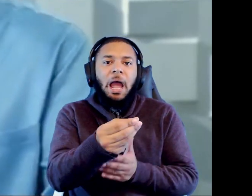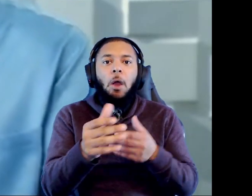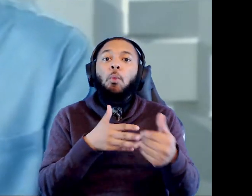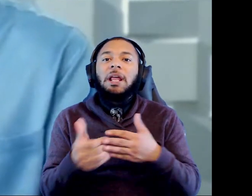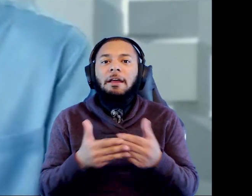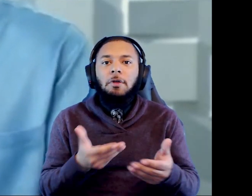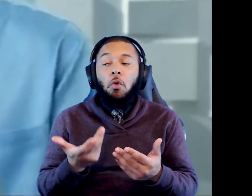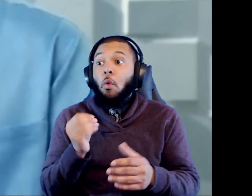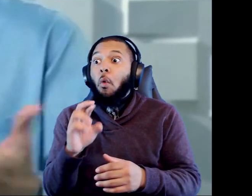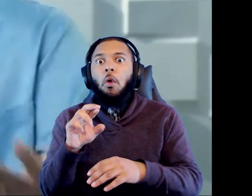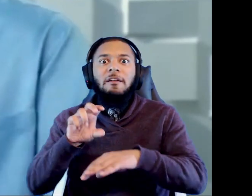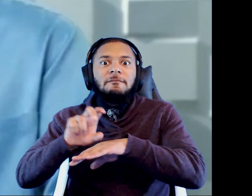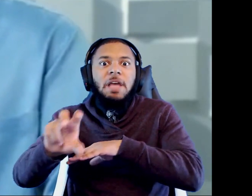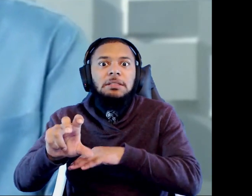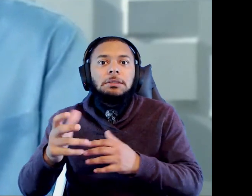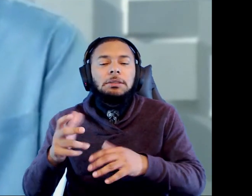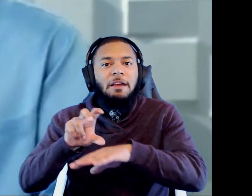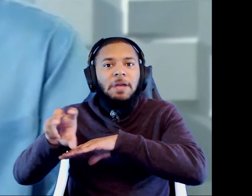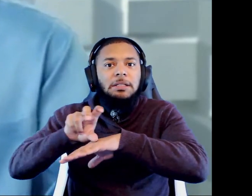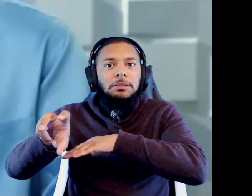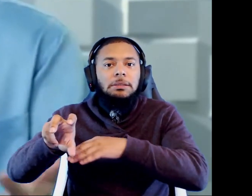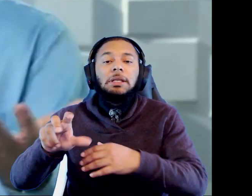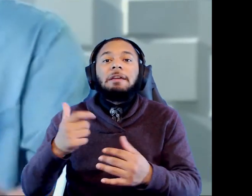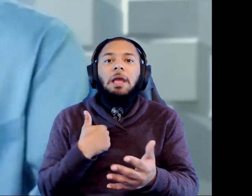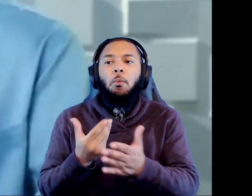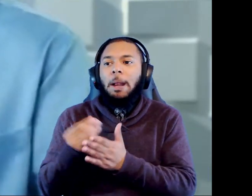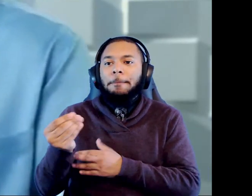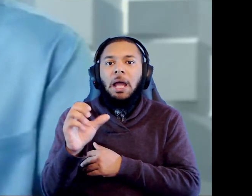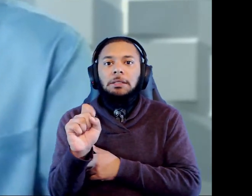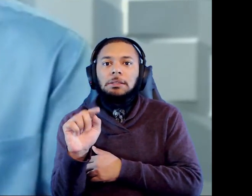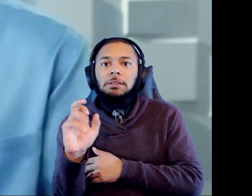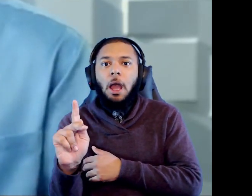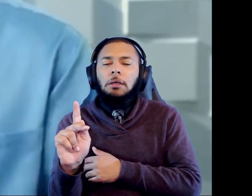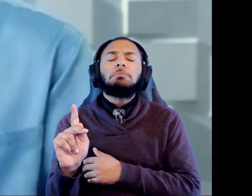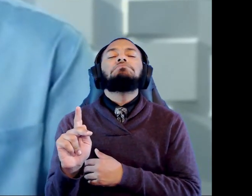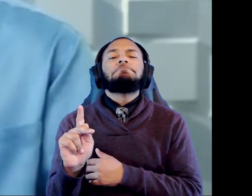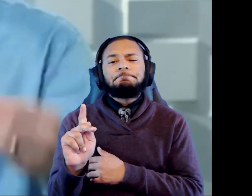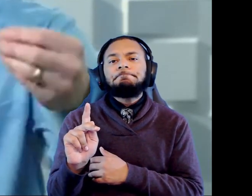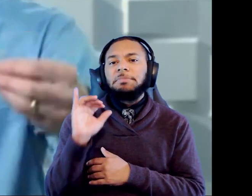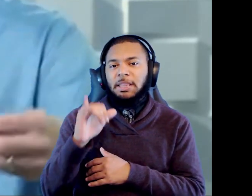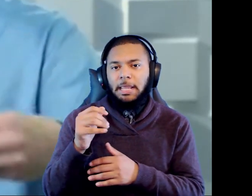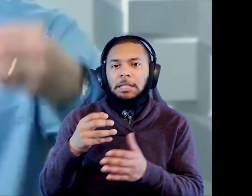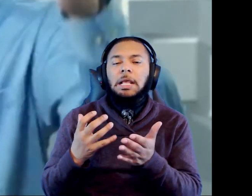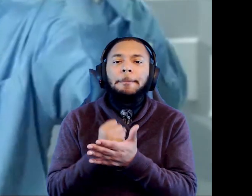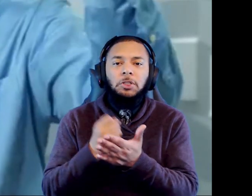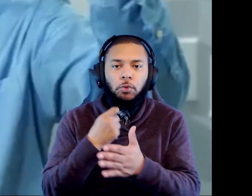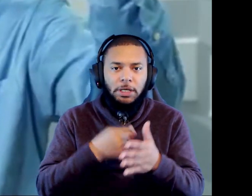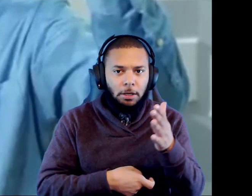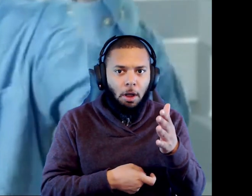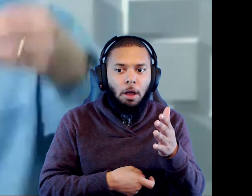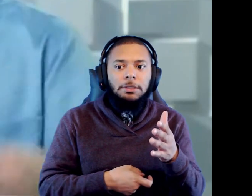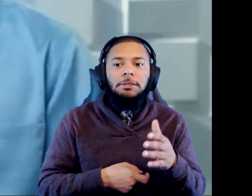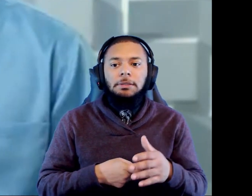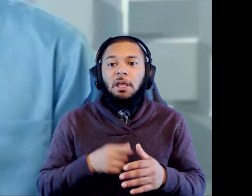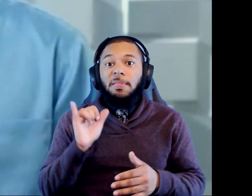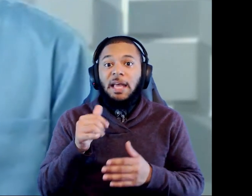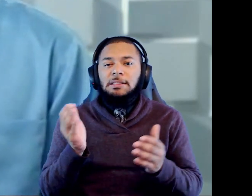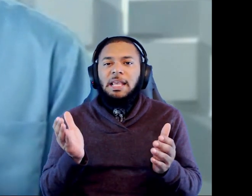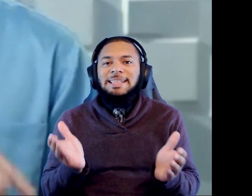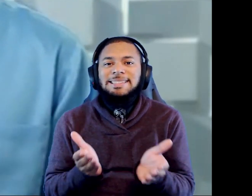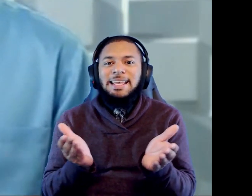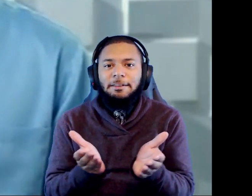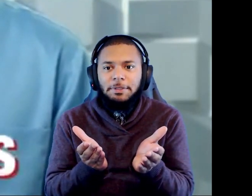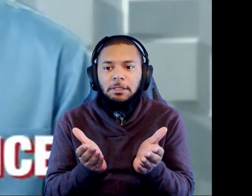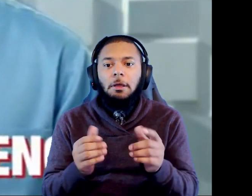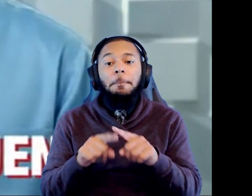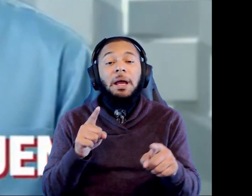even an investment. If I want to buy things on the stock market, for instance, that's also opportunity cost and investments and incentives. But there's